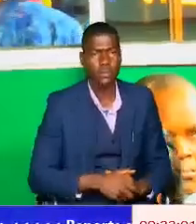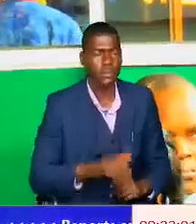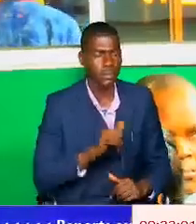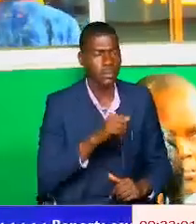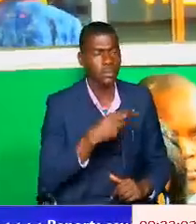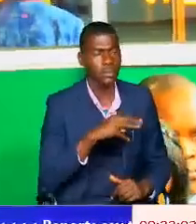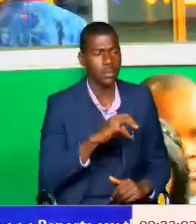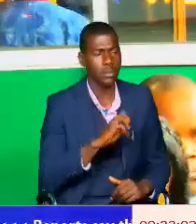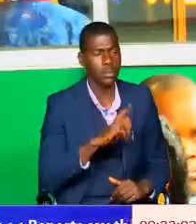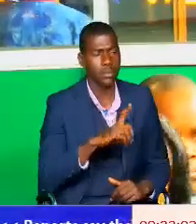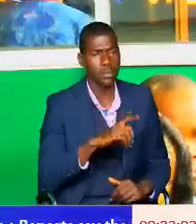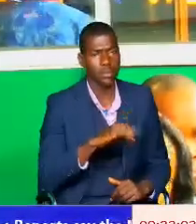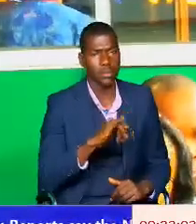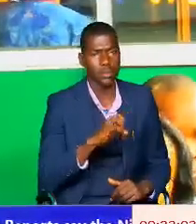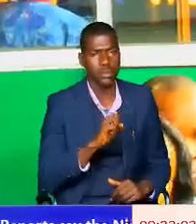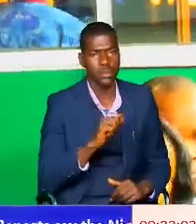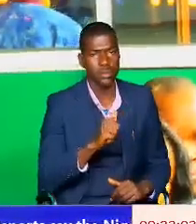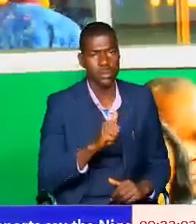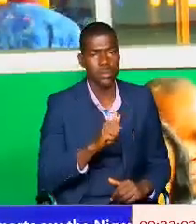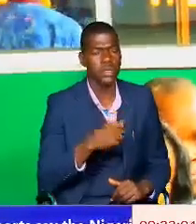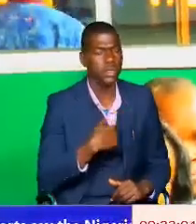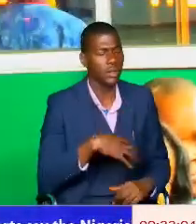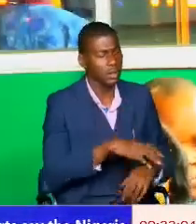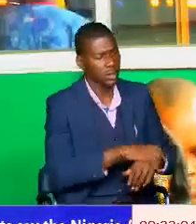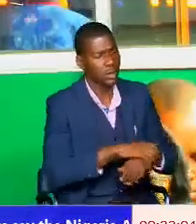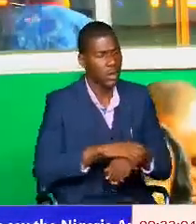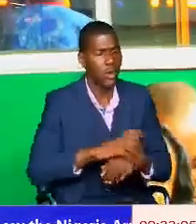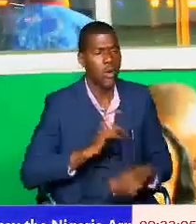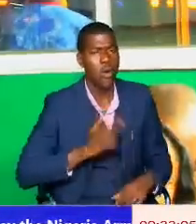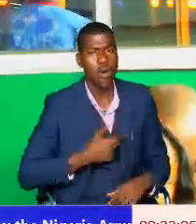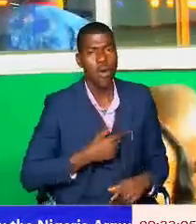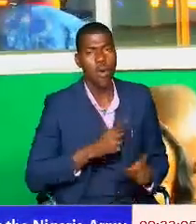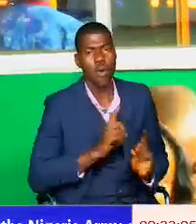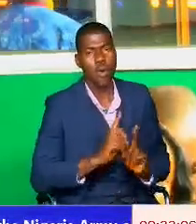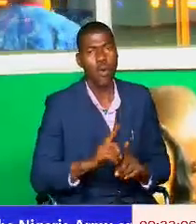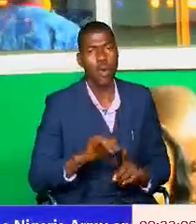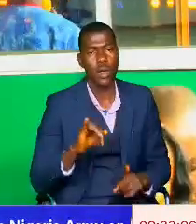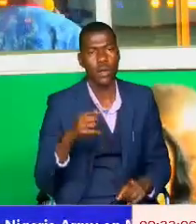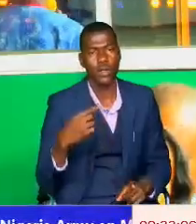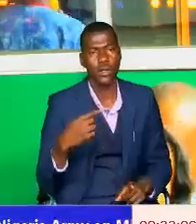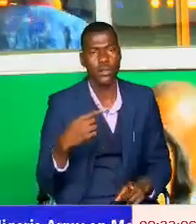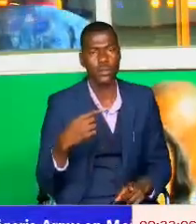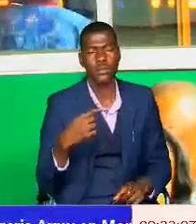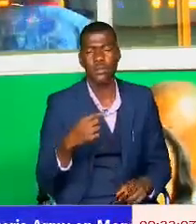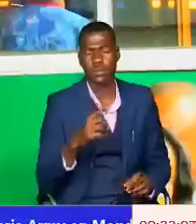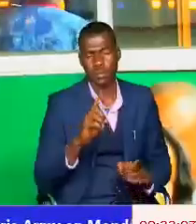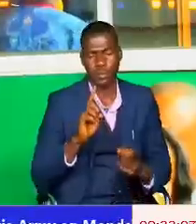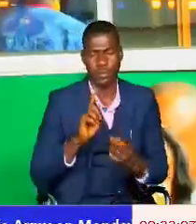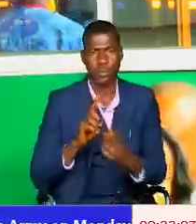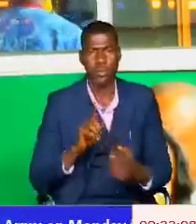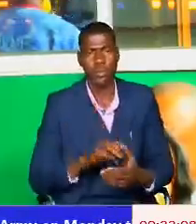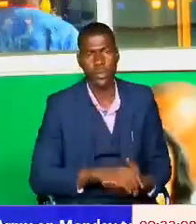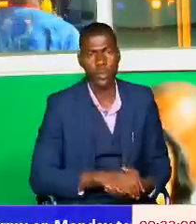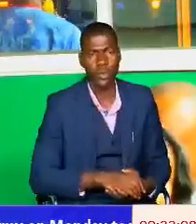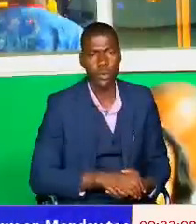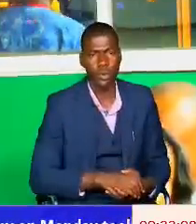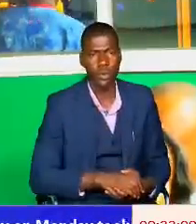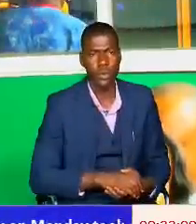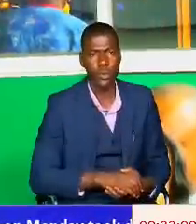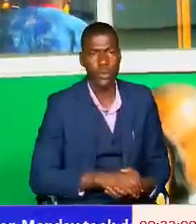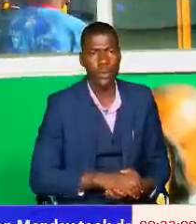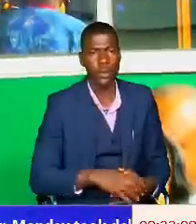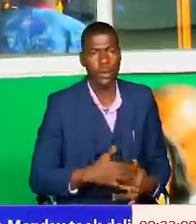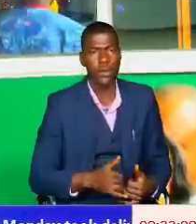Ahmed Isa. Then we were taken to the Inspector General of Police with the